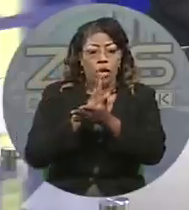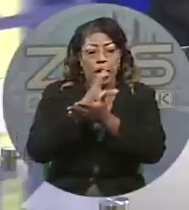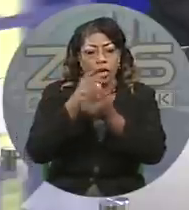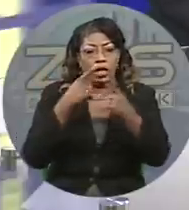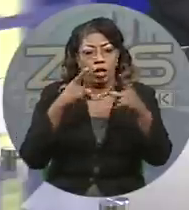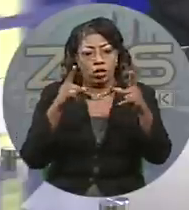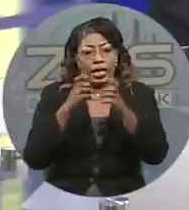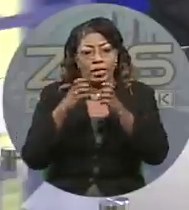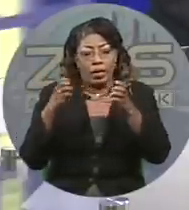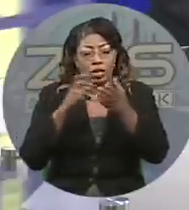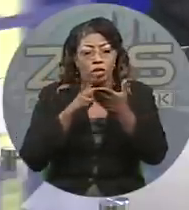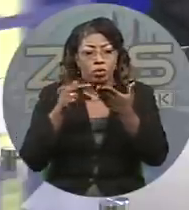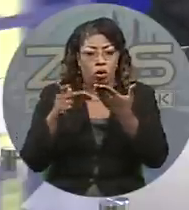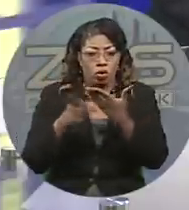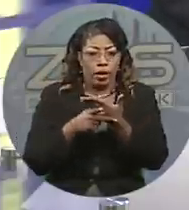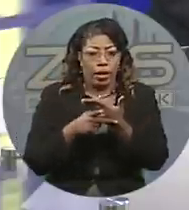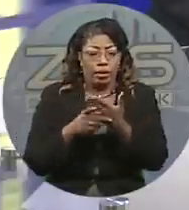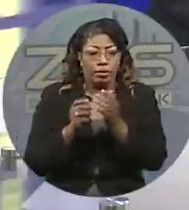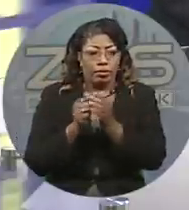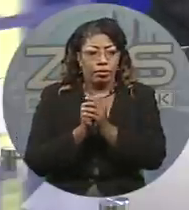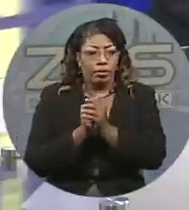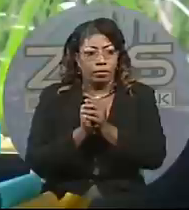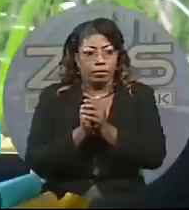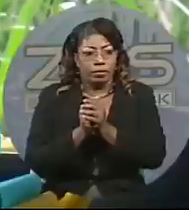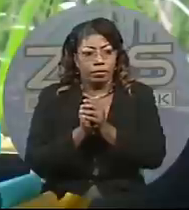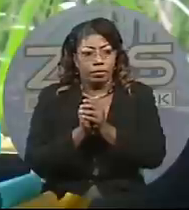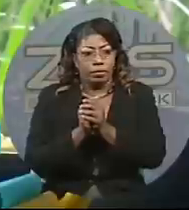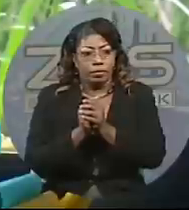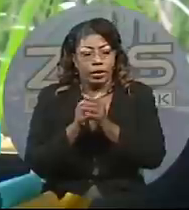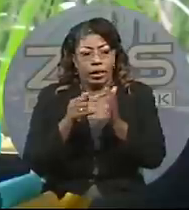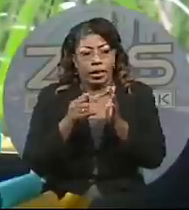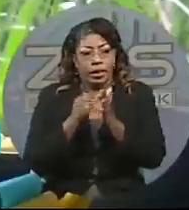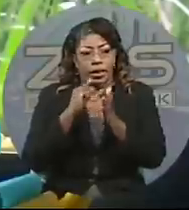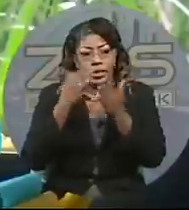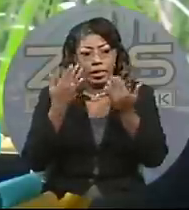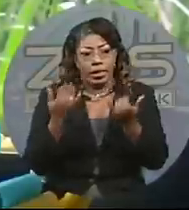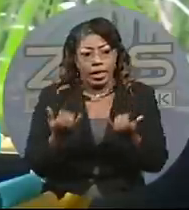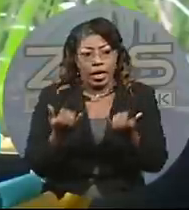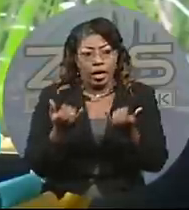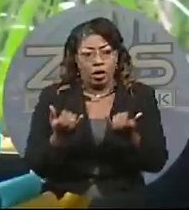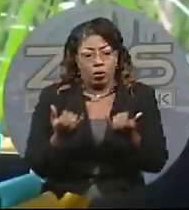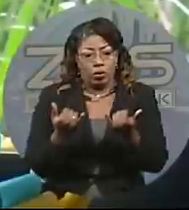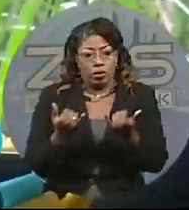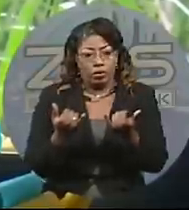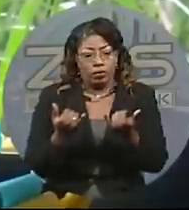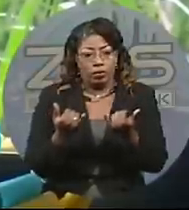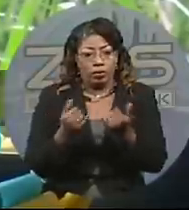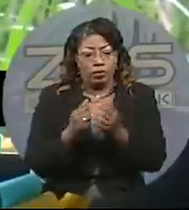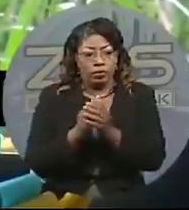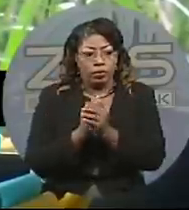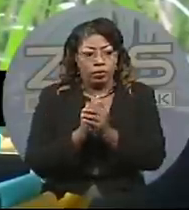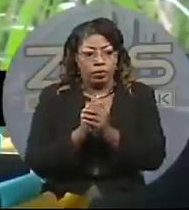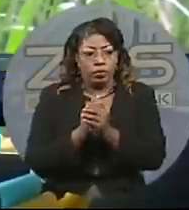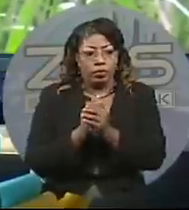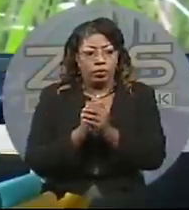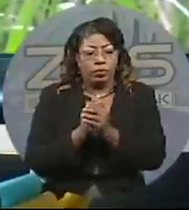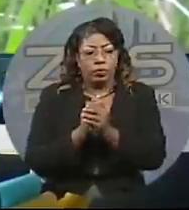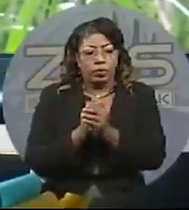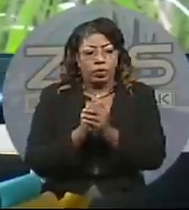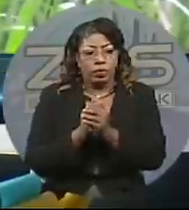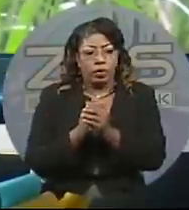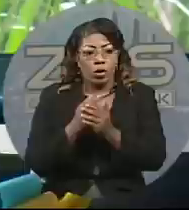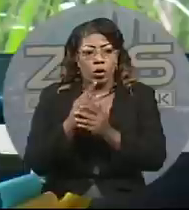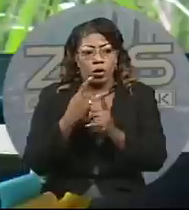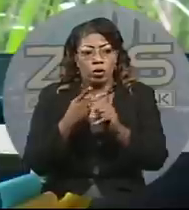program. Clint Watson reports. It is now my esteemed privilege to